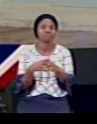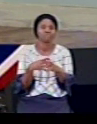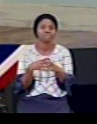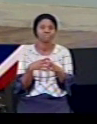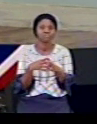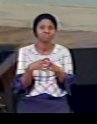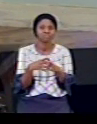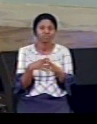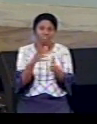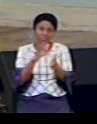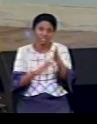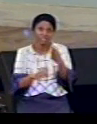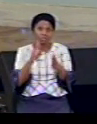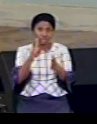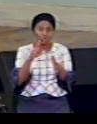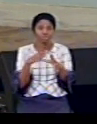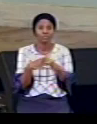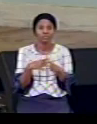chapter